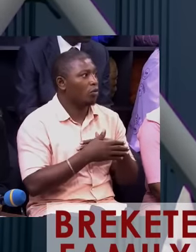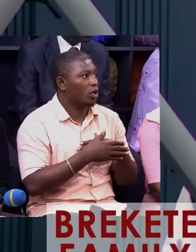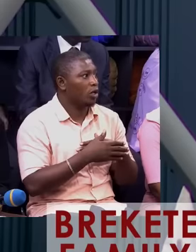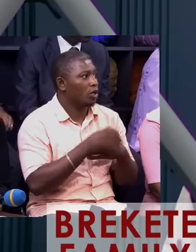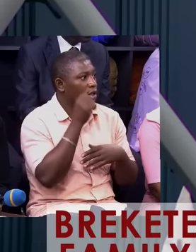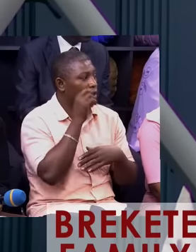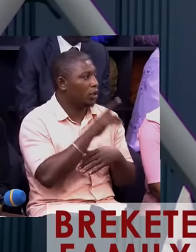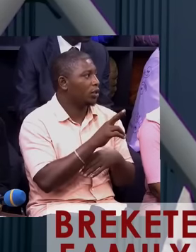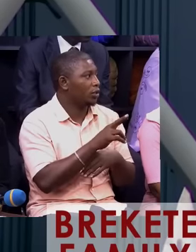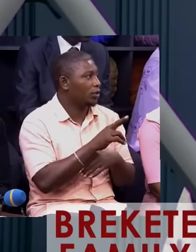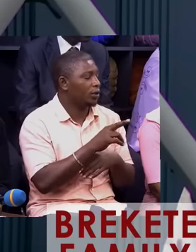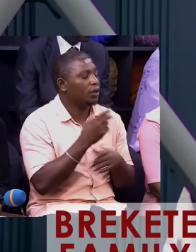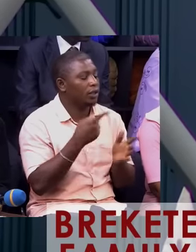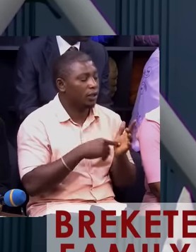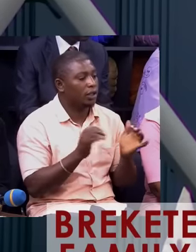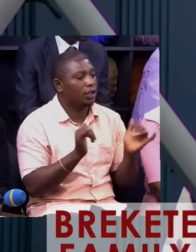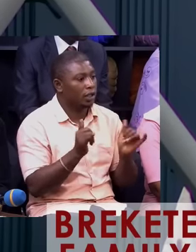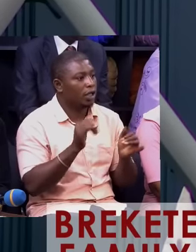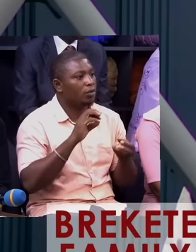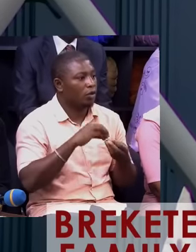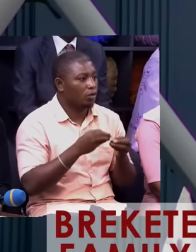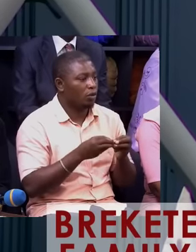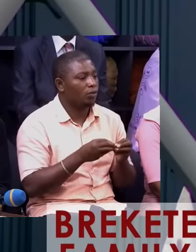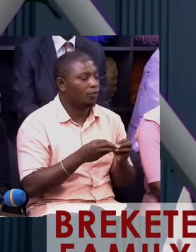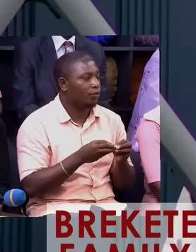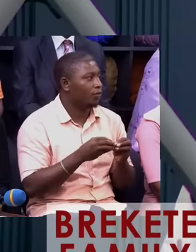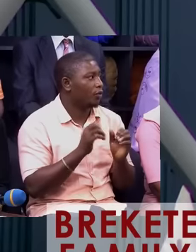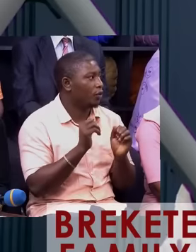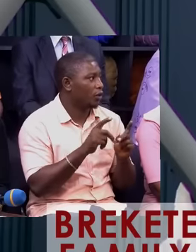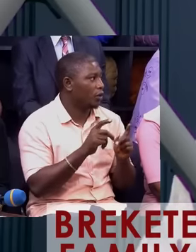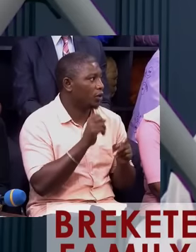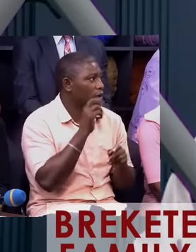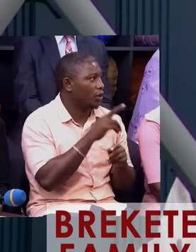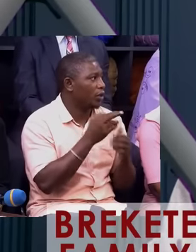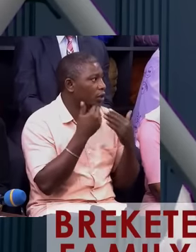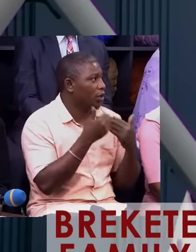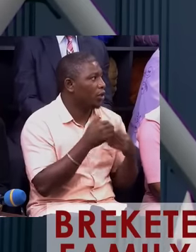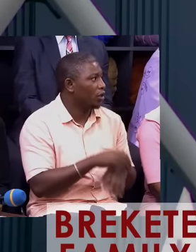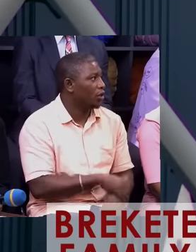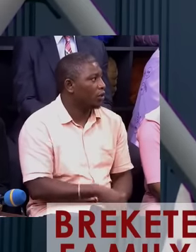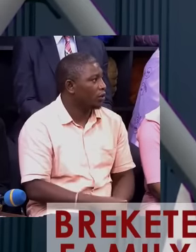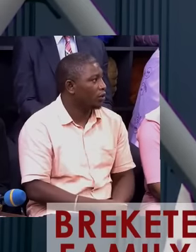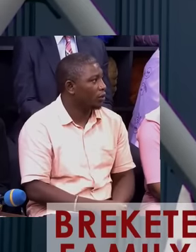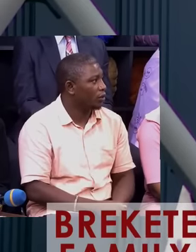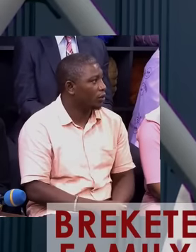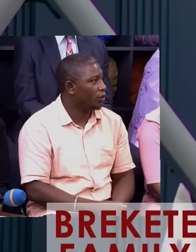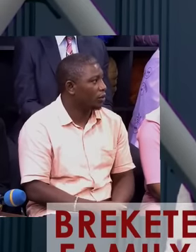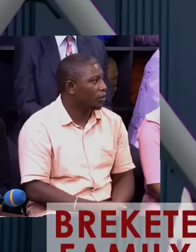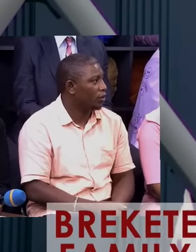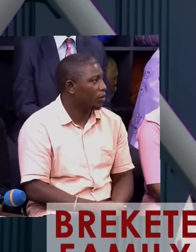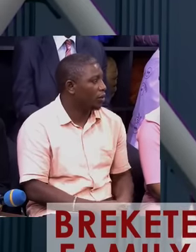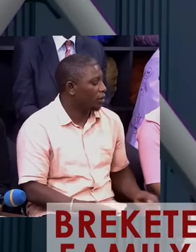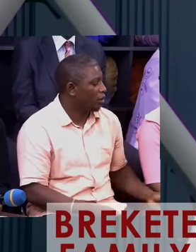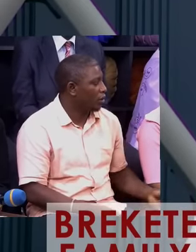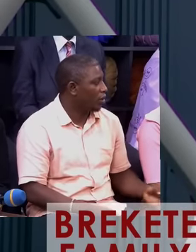uh this number yes sir okay sir thank you sir hello good